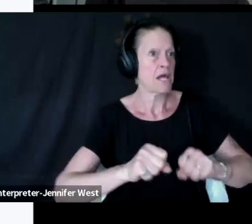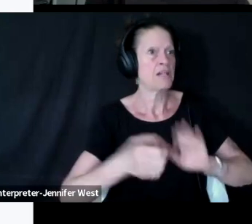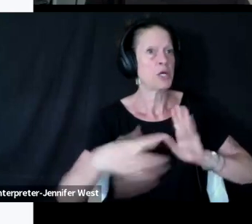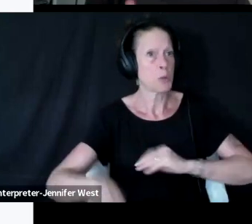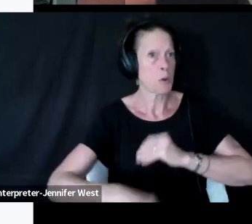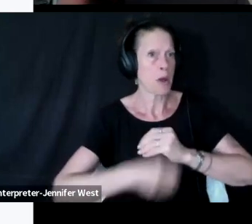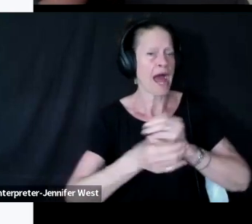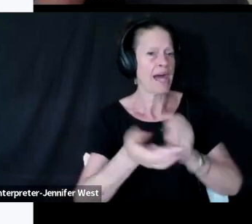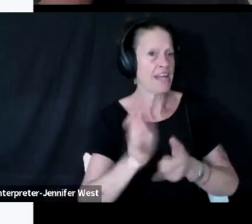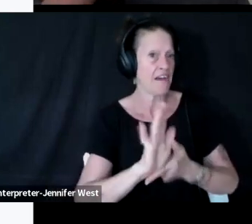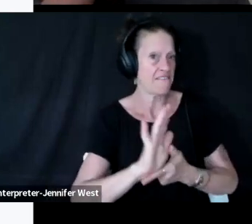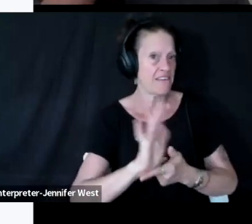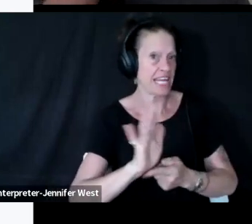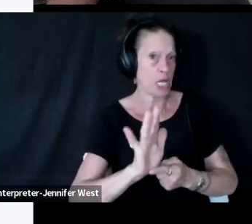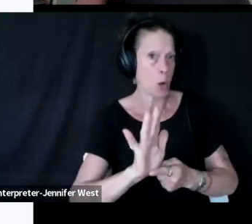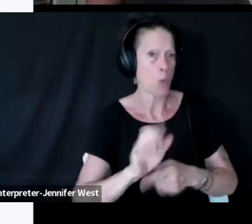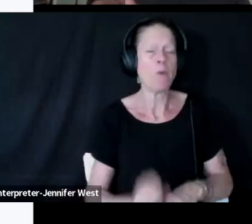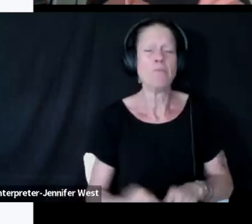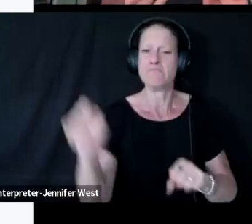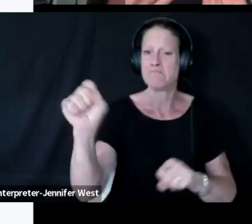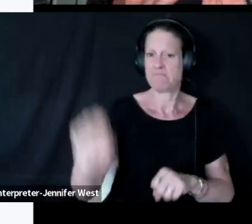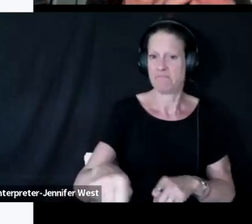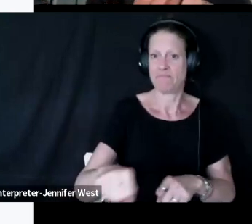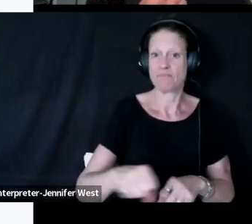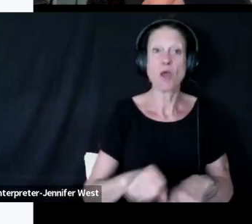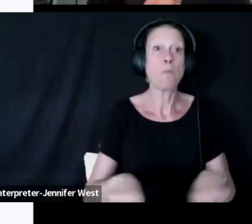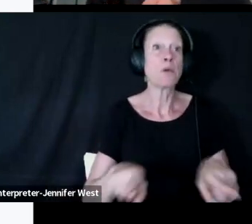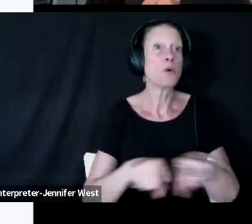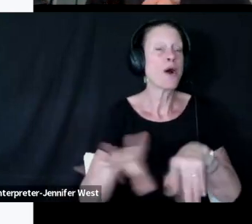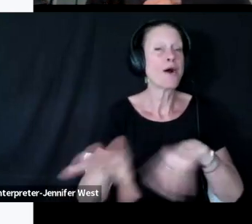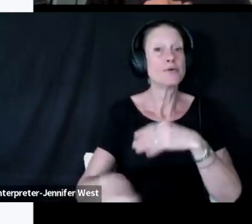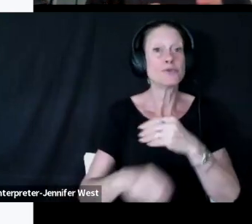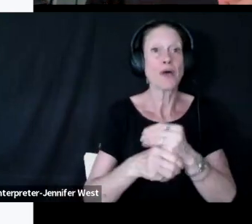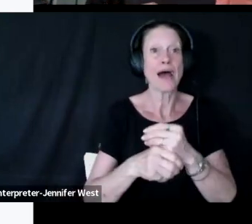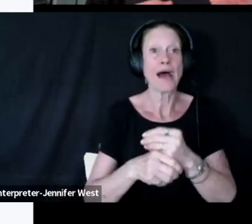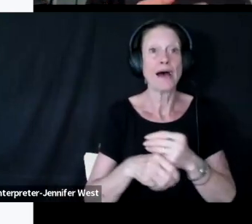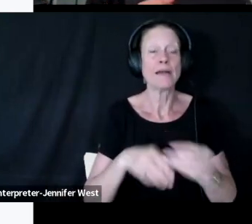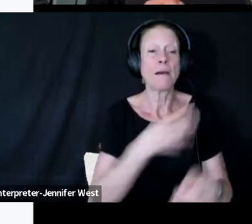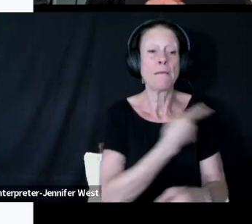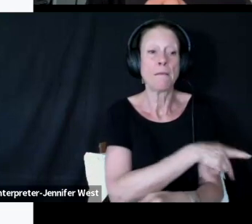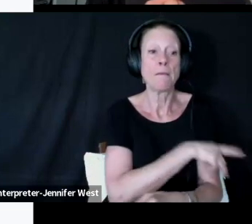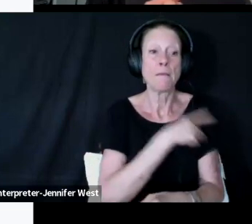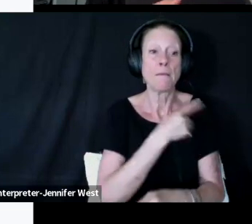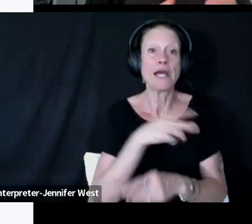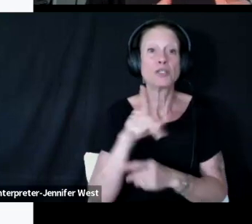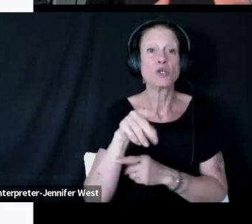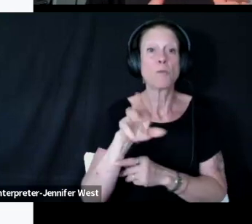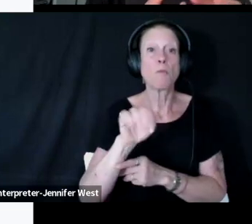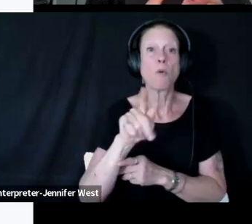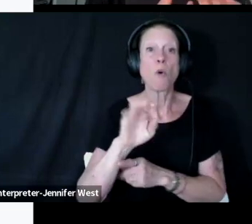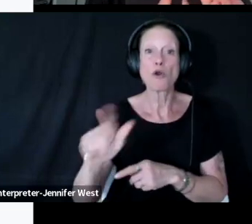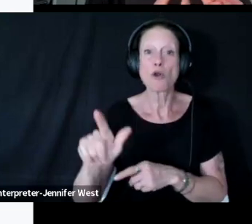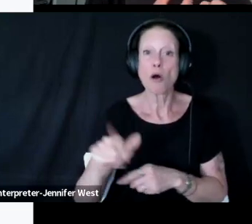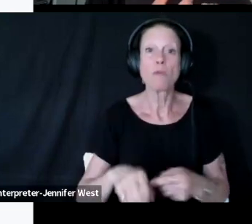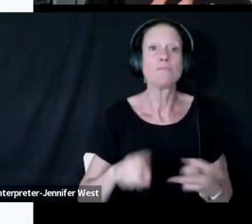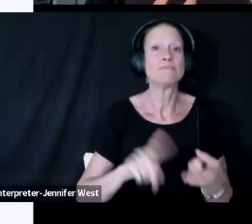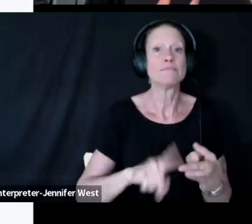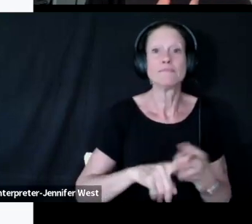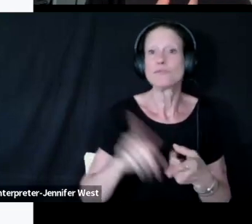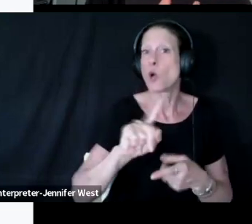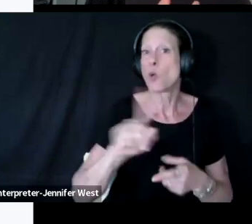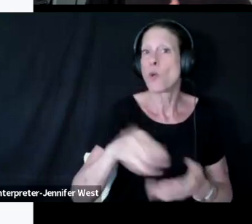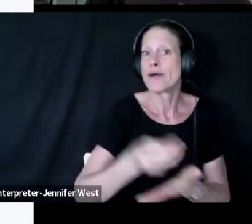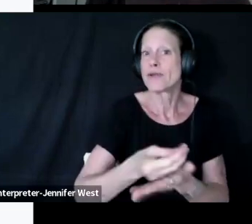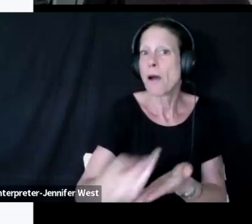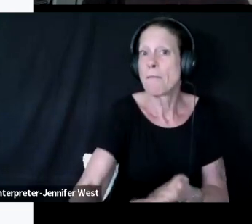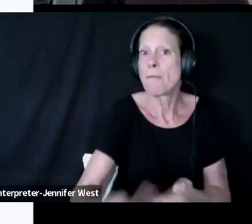do things. But you could also add things like a patient portal, where to buy something, or your loved one's